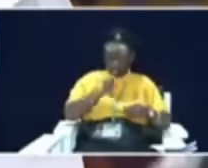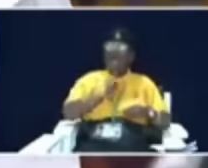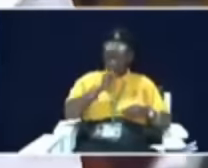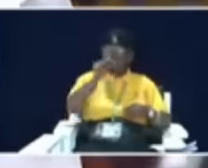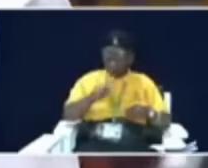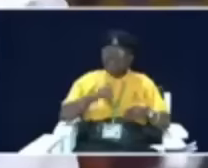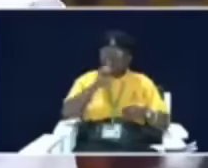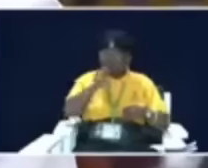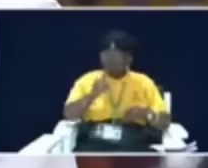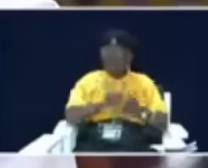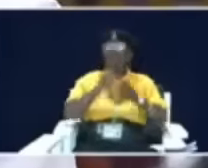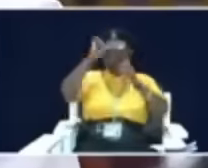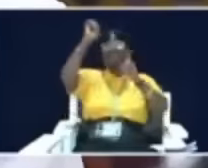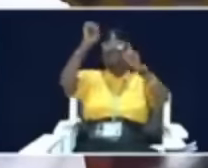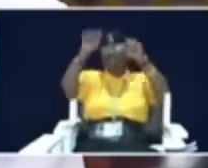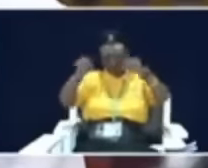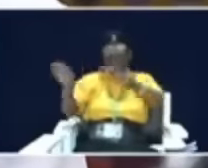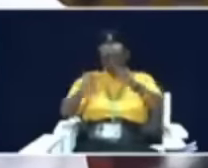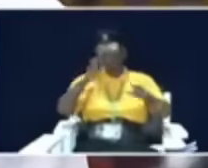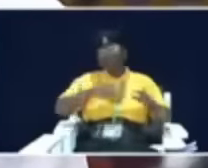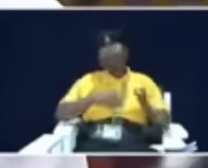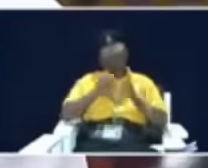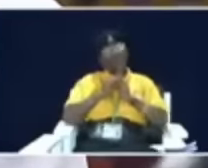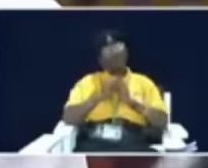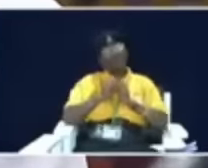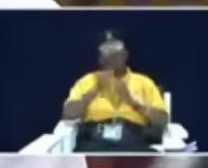Why are you doubting?